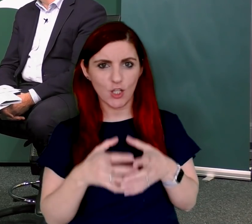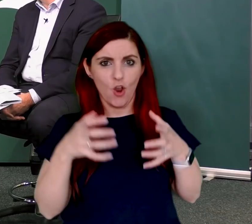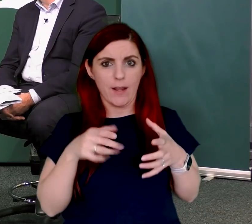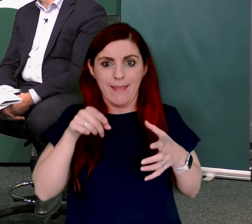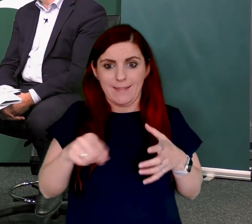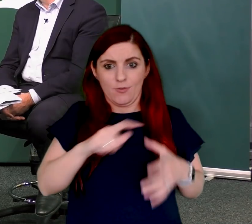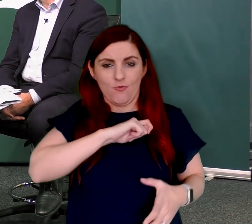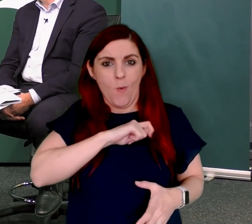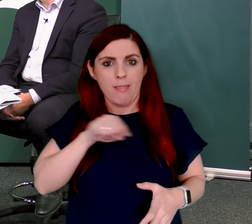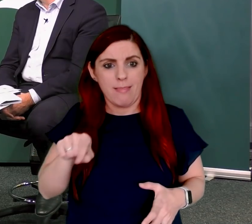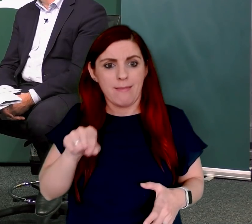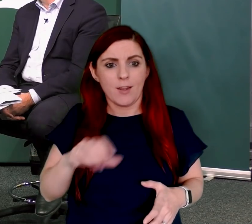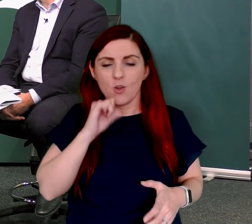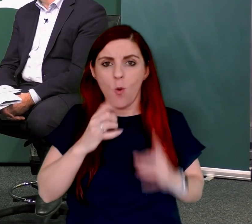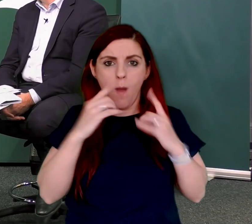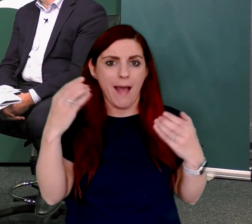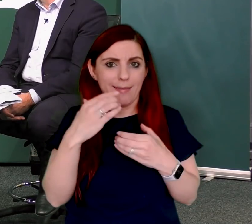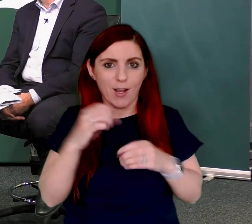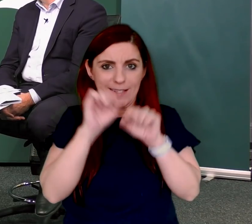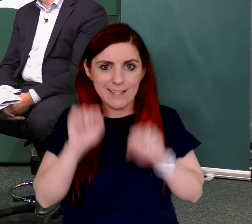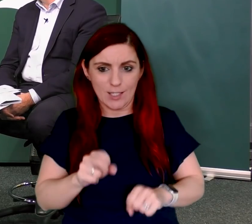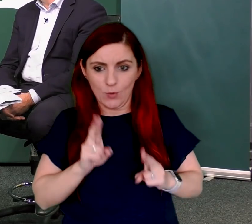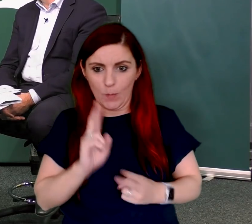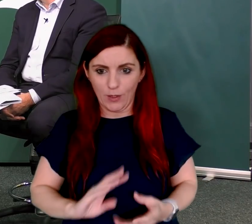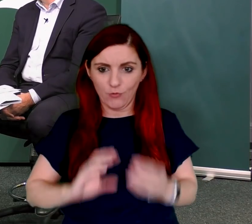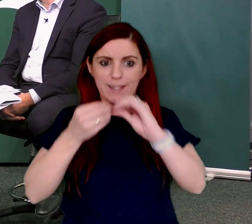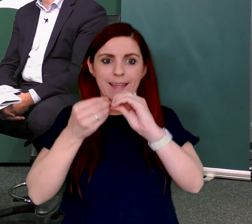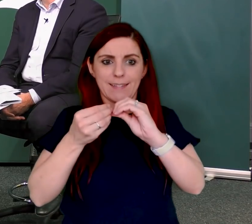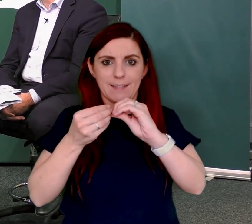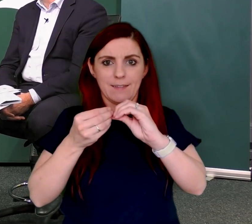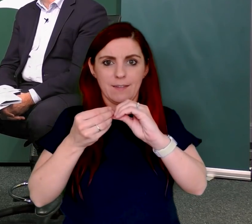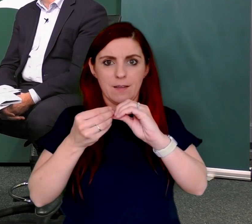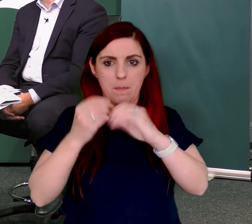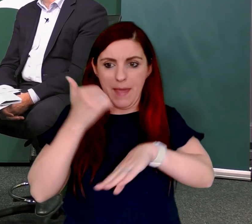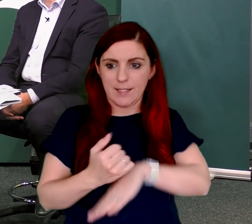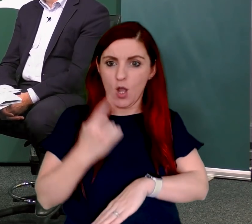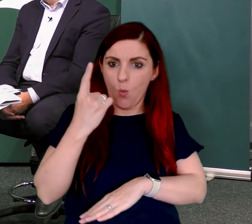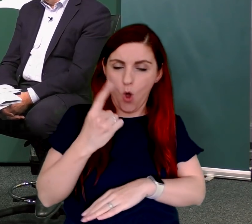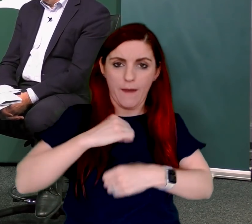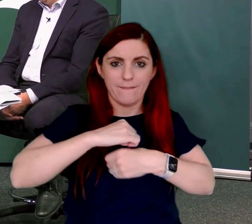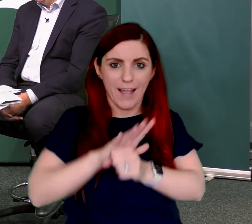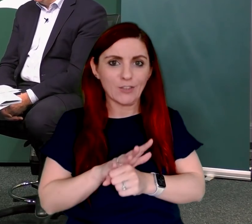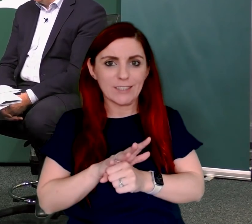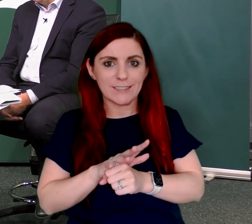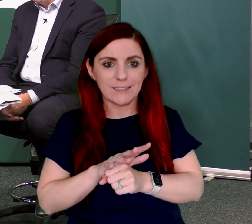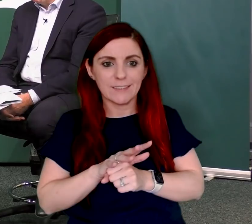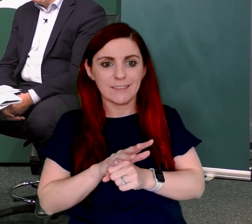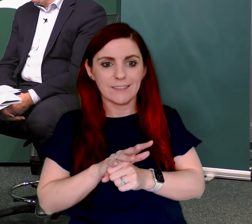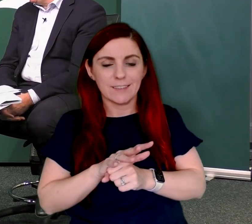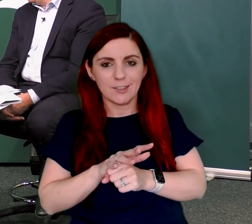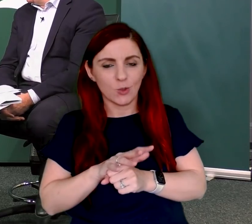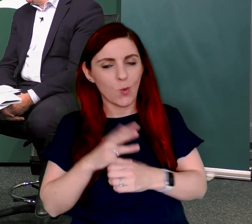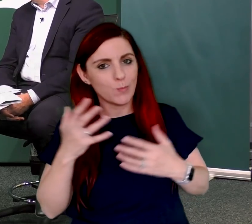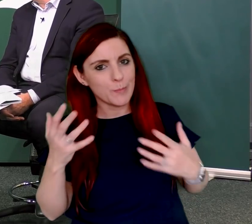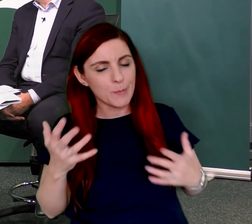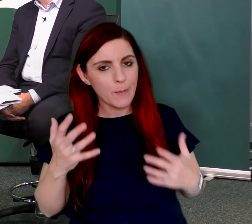no healthcare system should be designed around the needs of just one virus. It's not a sustainable way of building healthcare, especially when there's